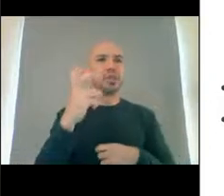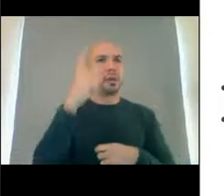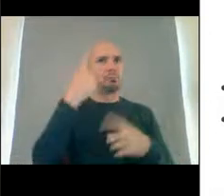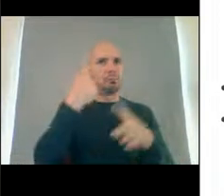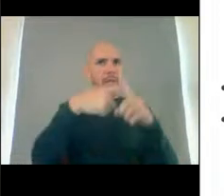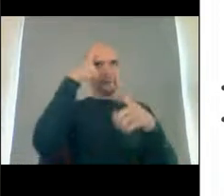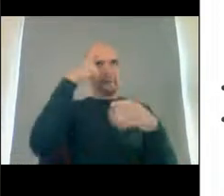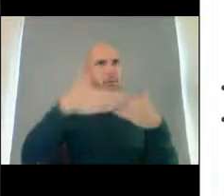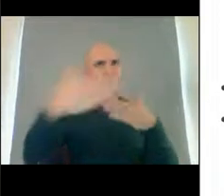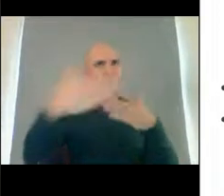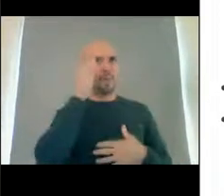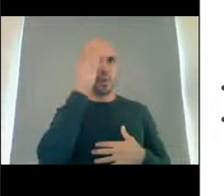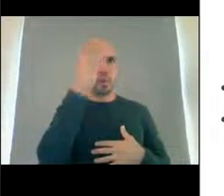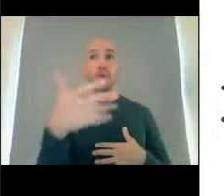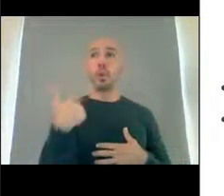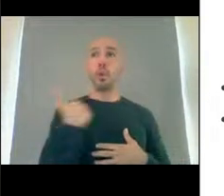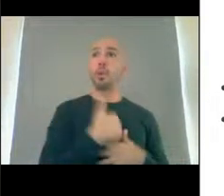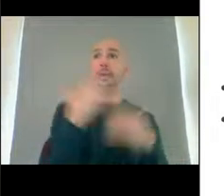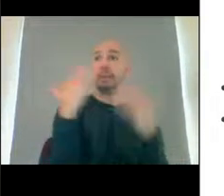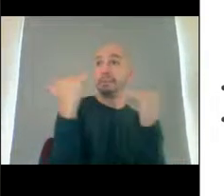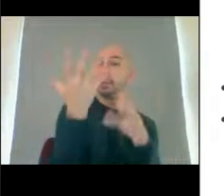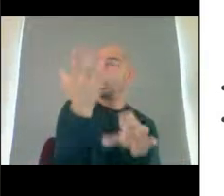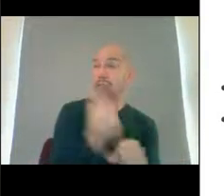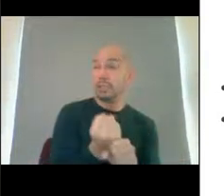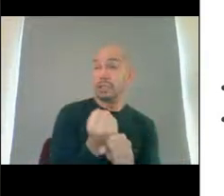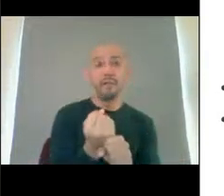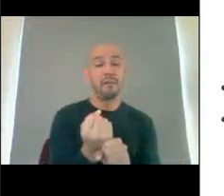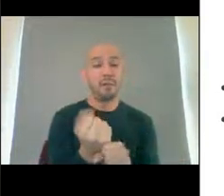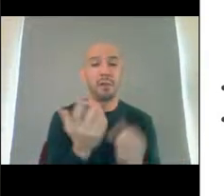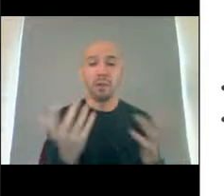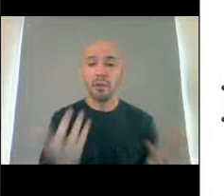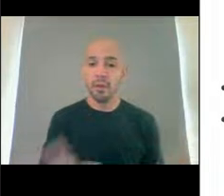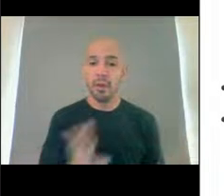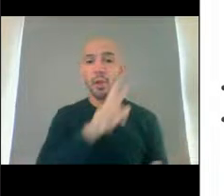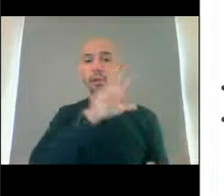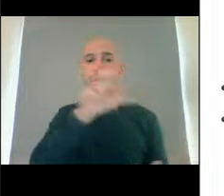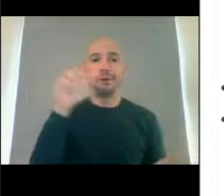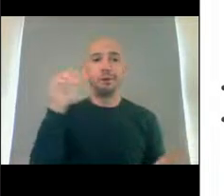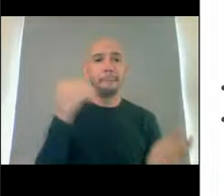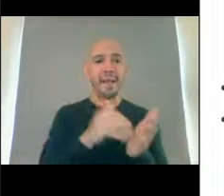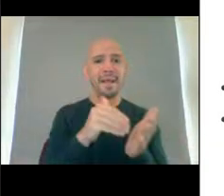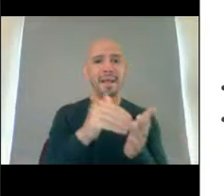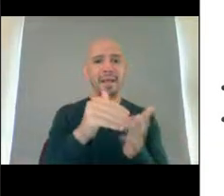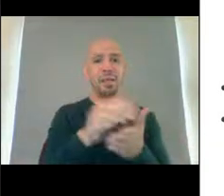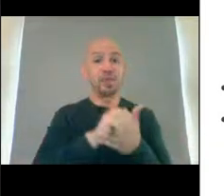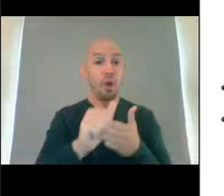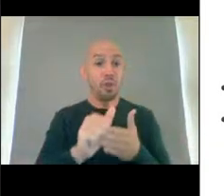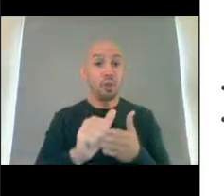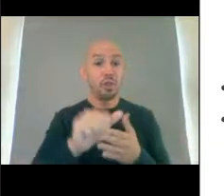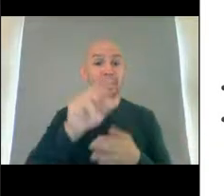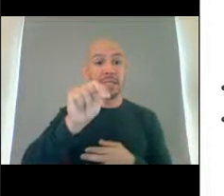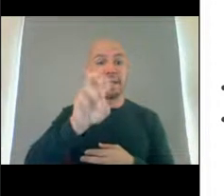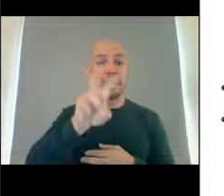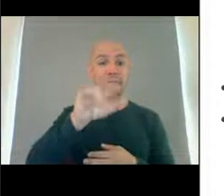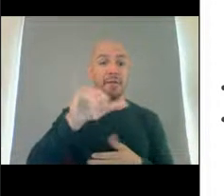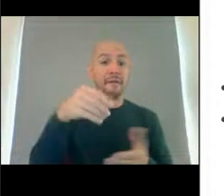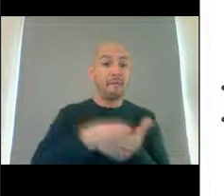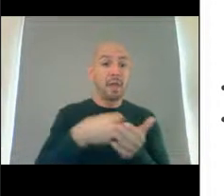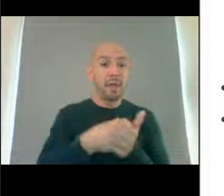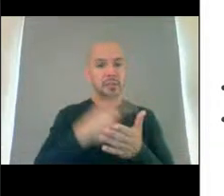we expect to receive approximately 380 million dollars in debbie funds over five years